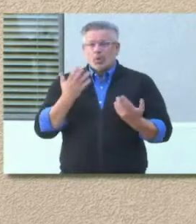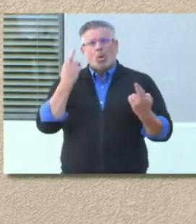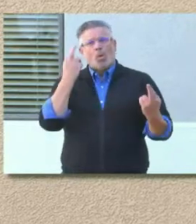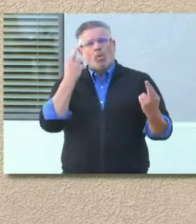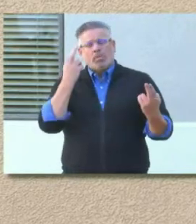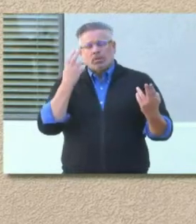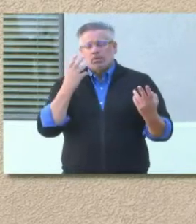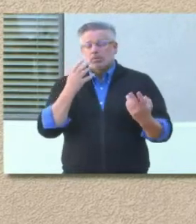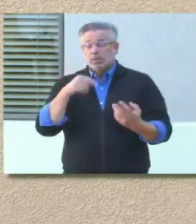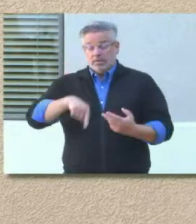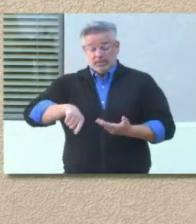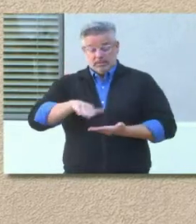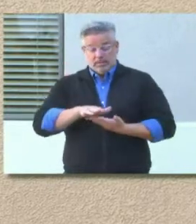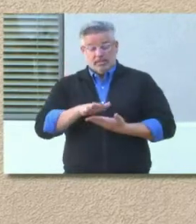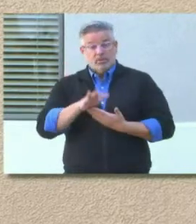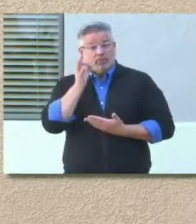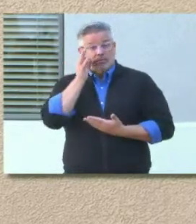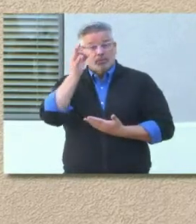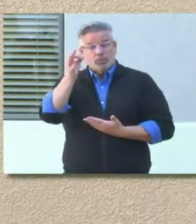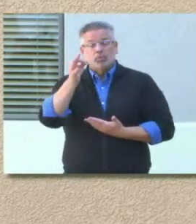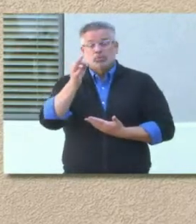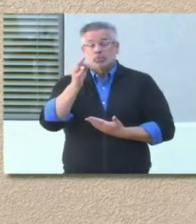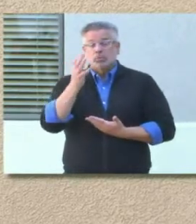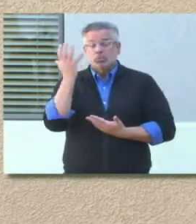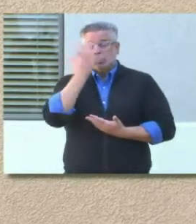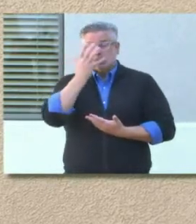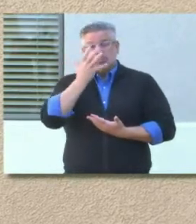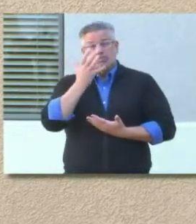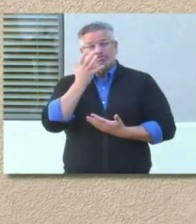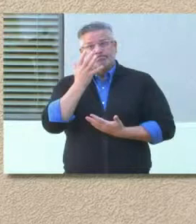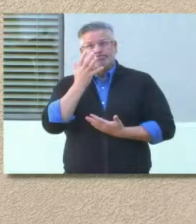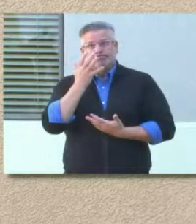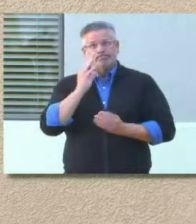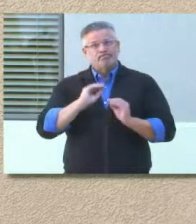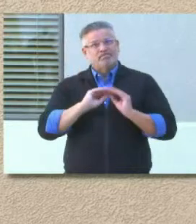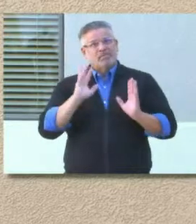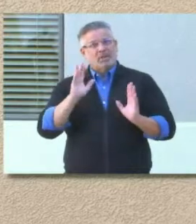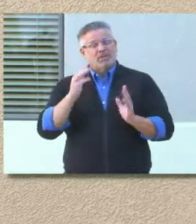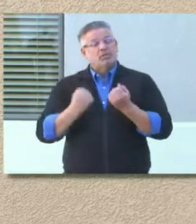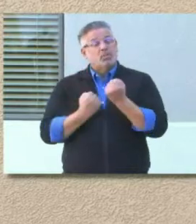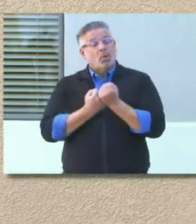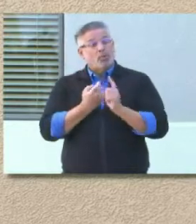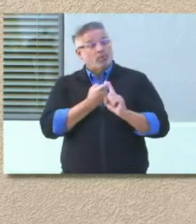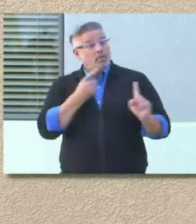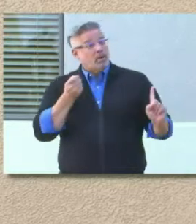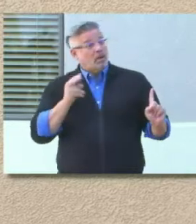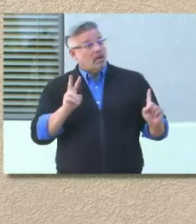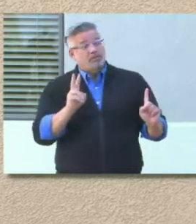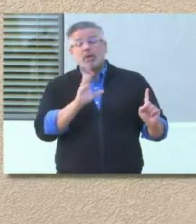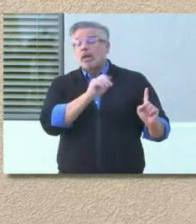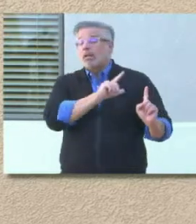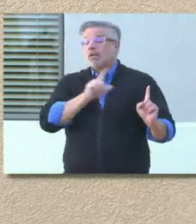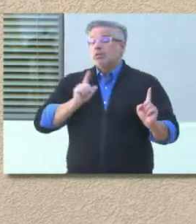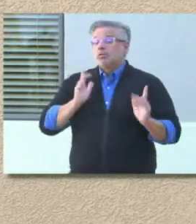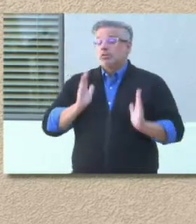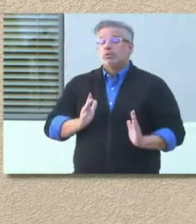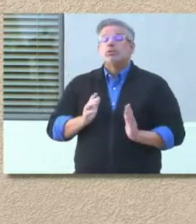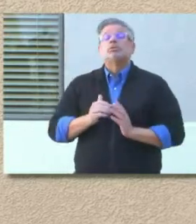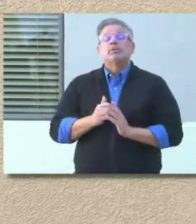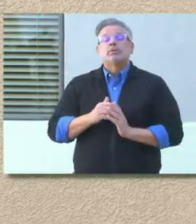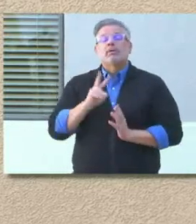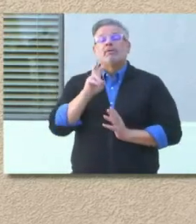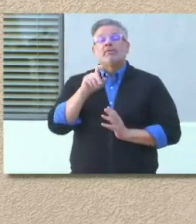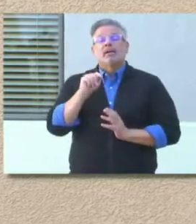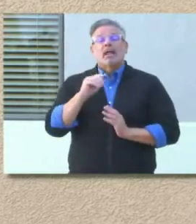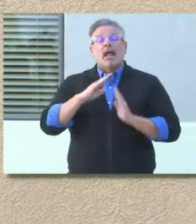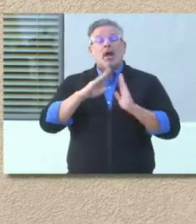at this campus alone, the future looks very bright. With the support of the governor and the legislature, the Veterans Housing